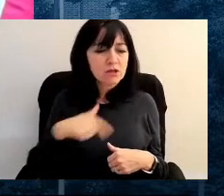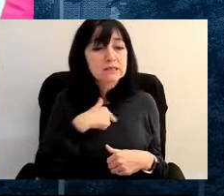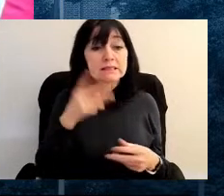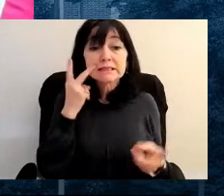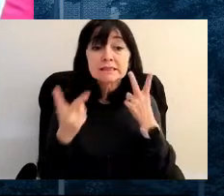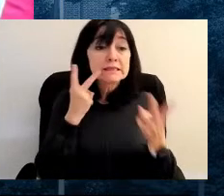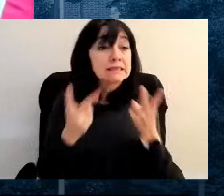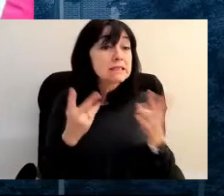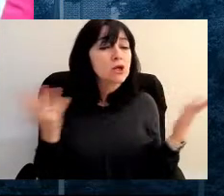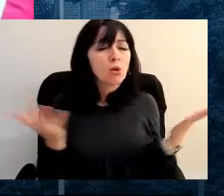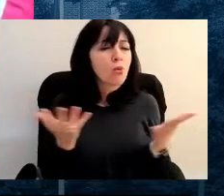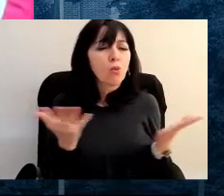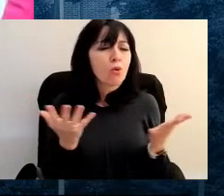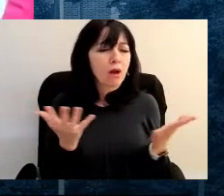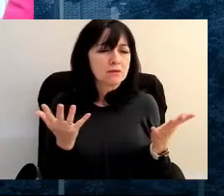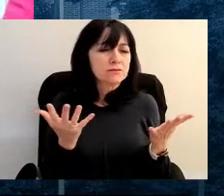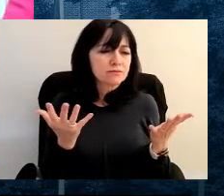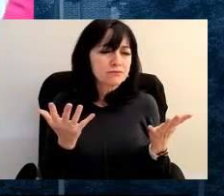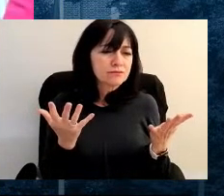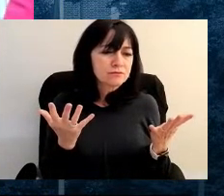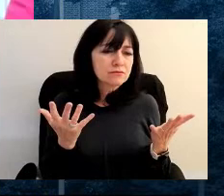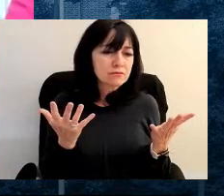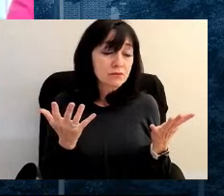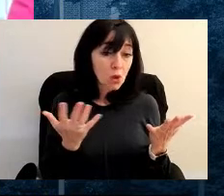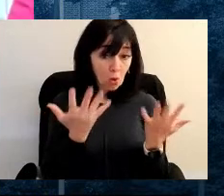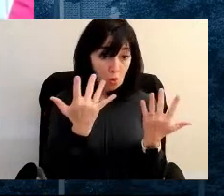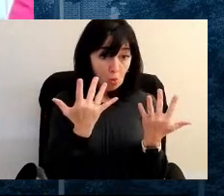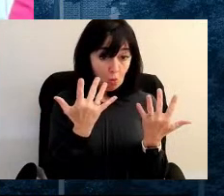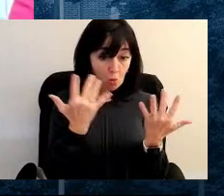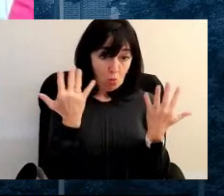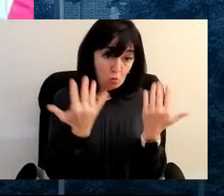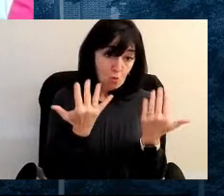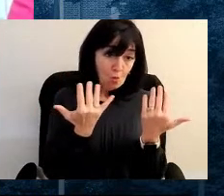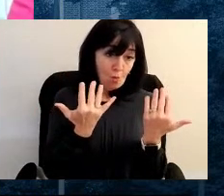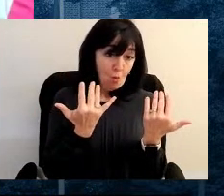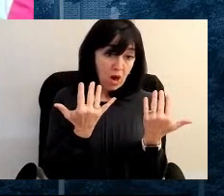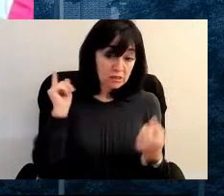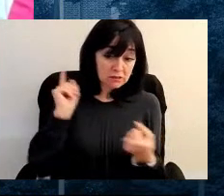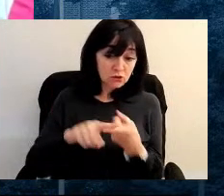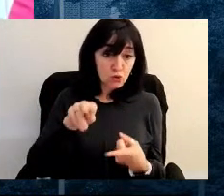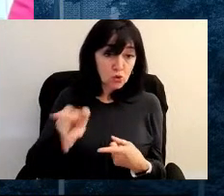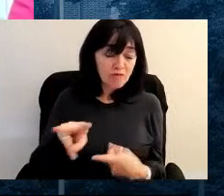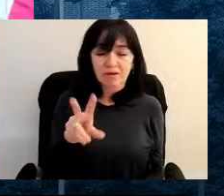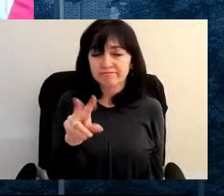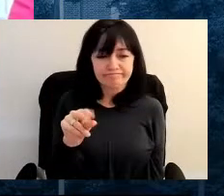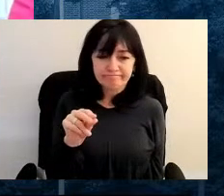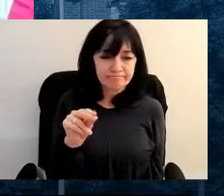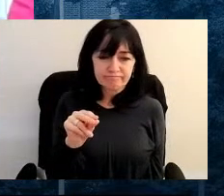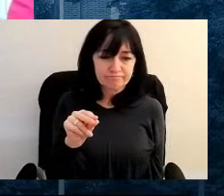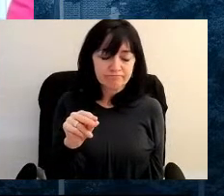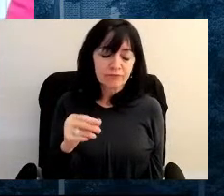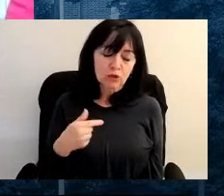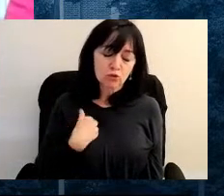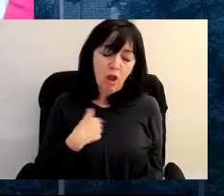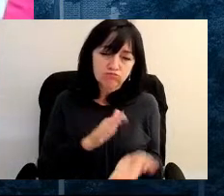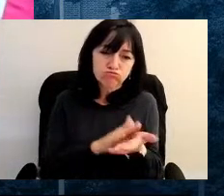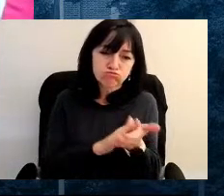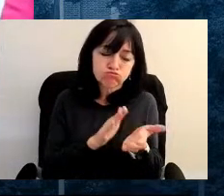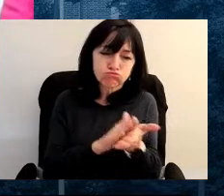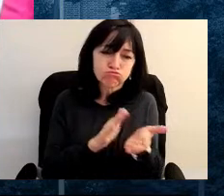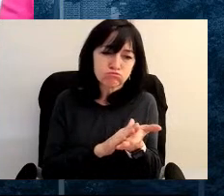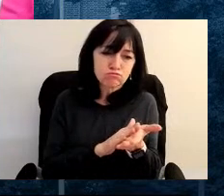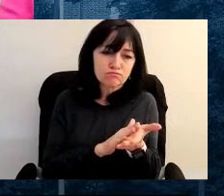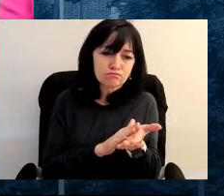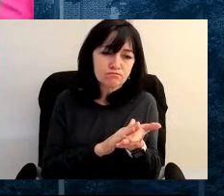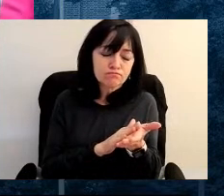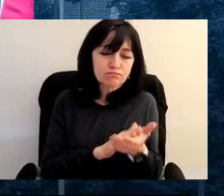is we can't afford to wait until November. So I applaud the governor and his team for